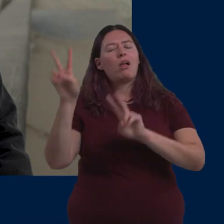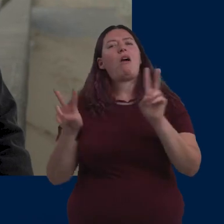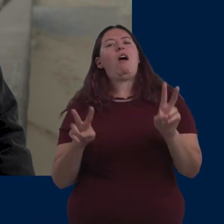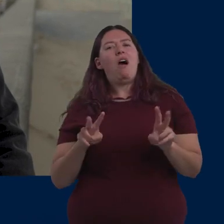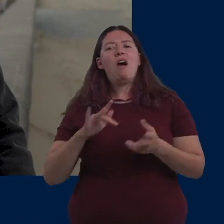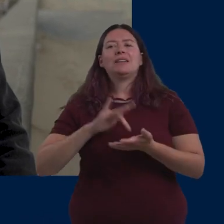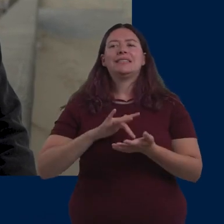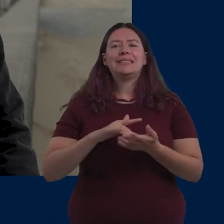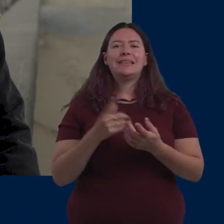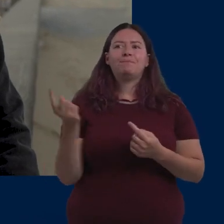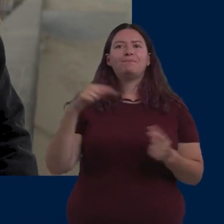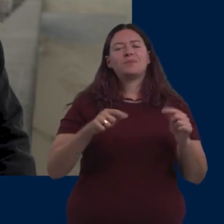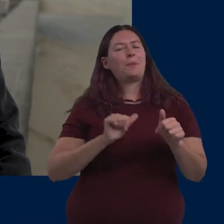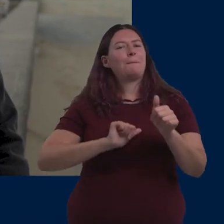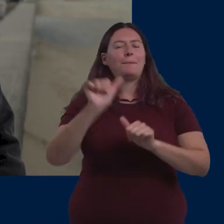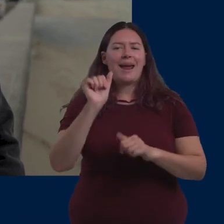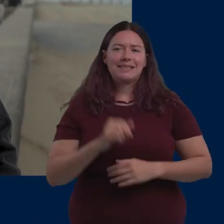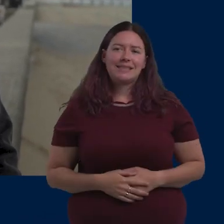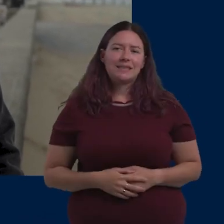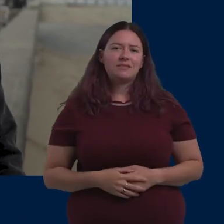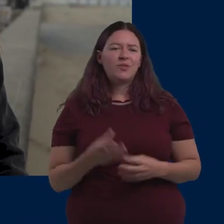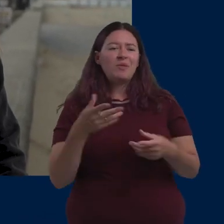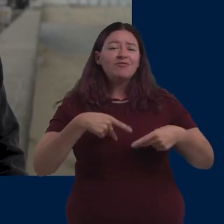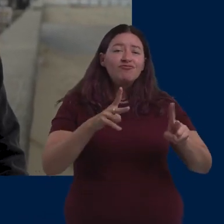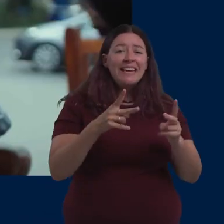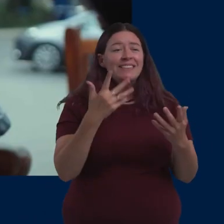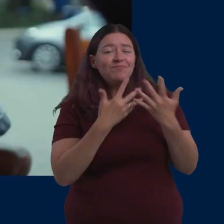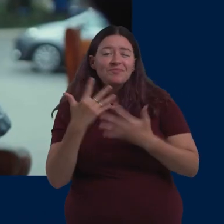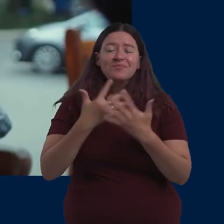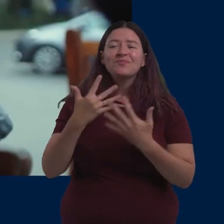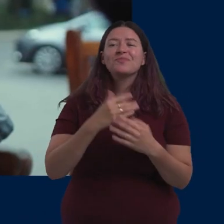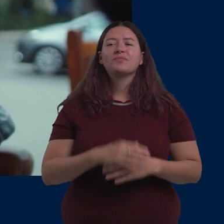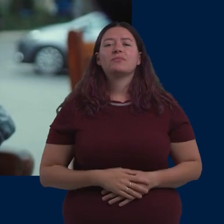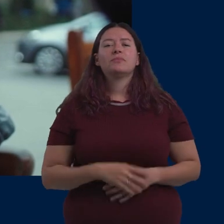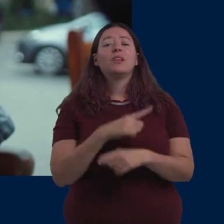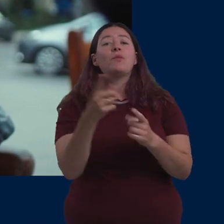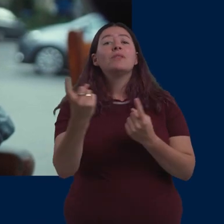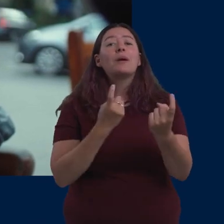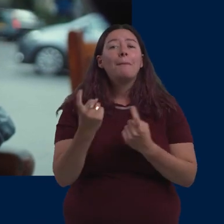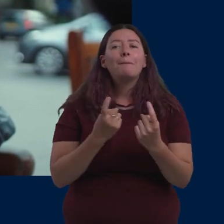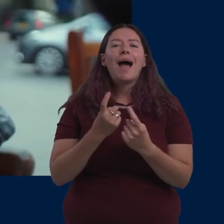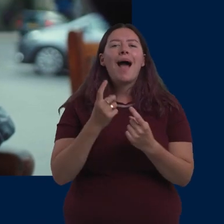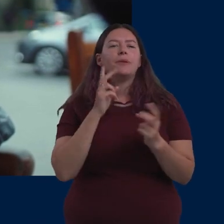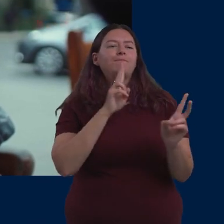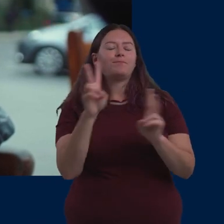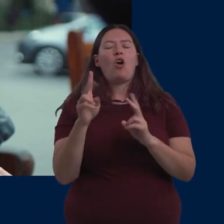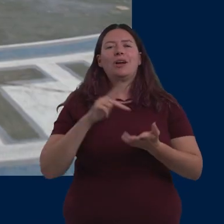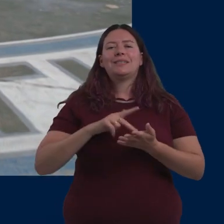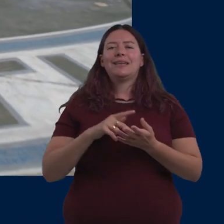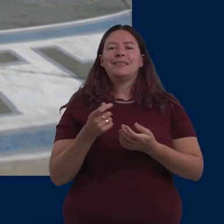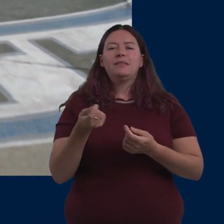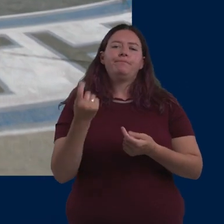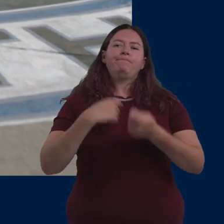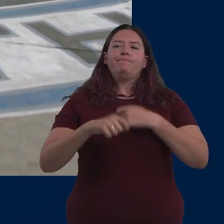city returning to its best with some bustle in our streets. And for those of you returning, you'll see a city managing a